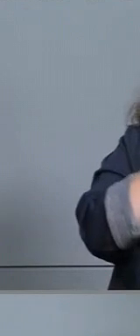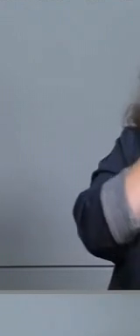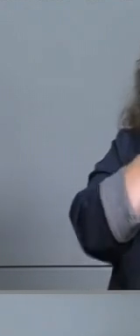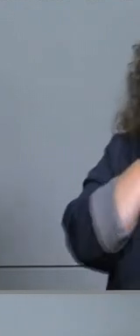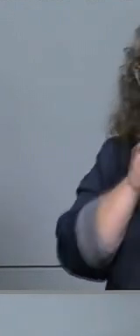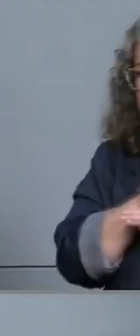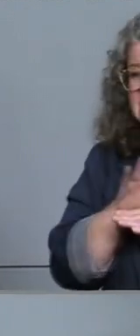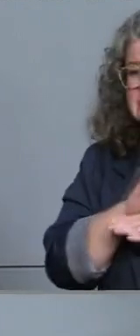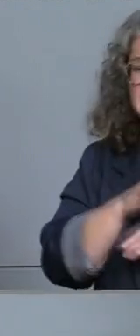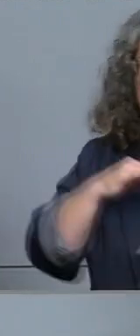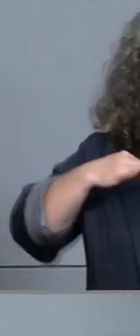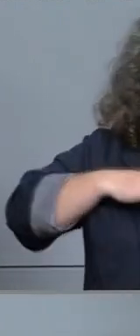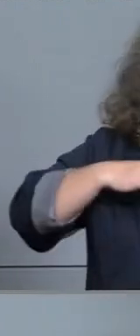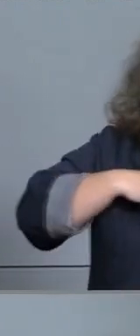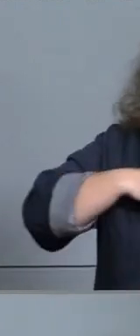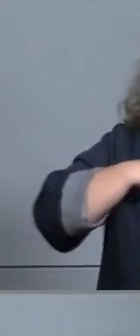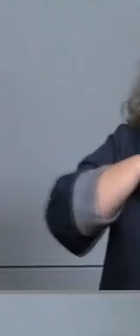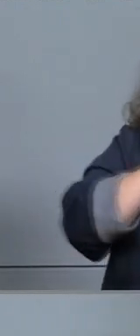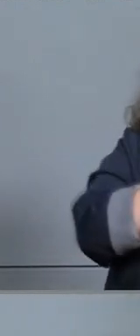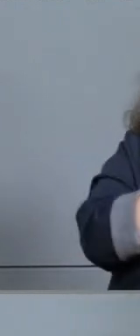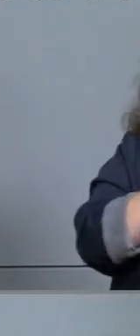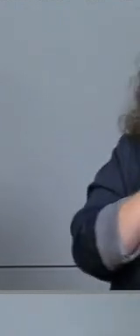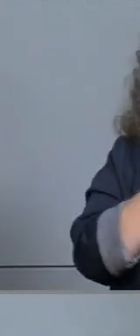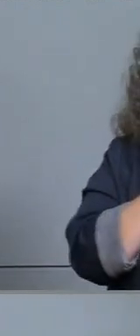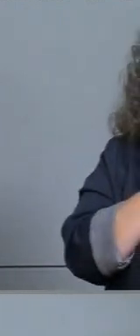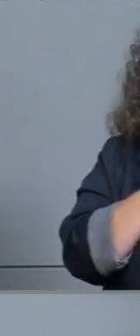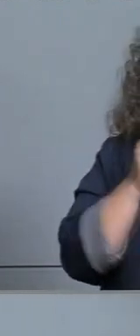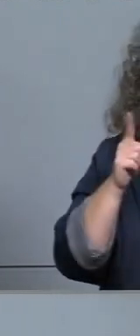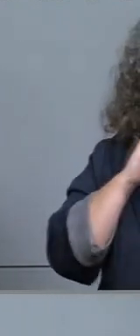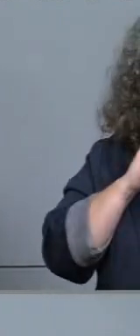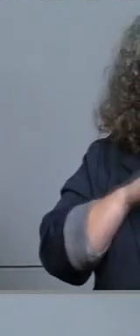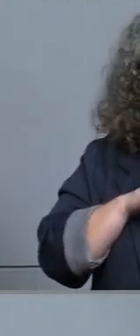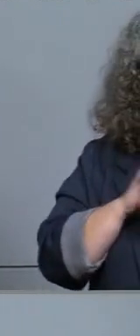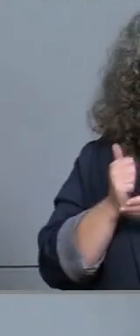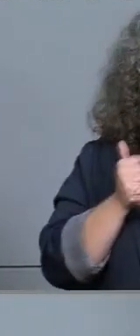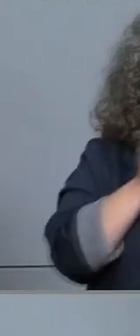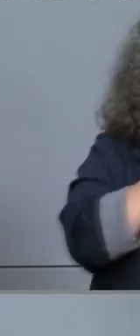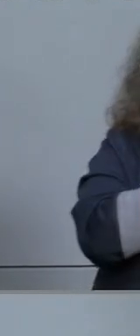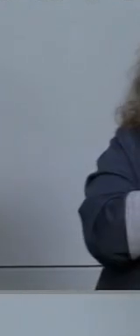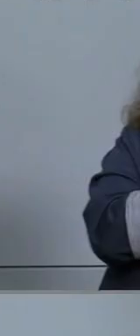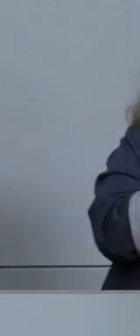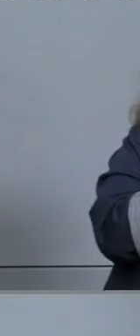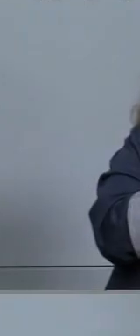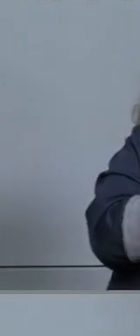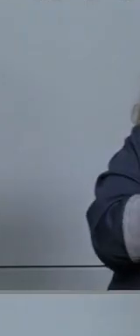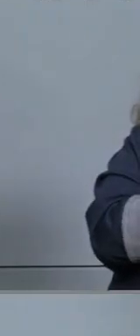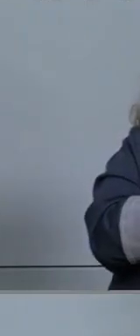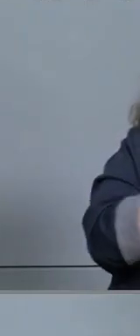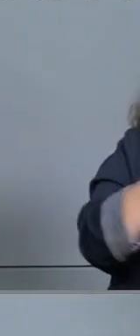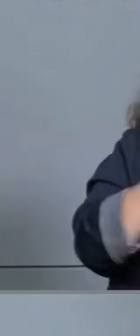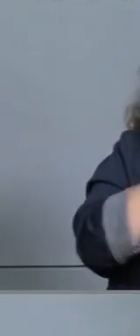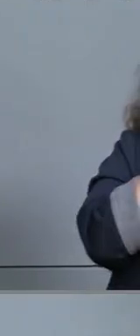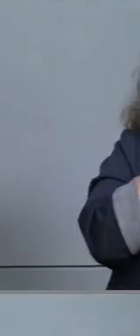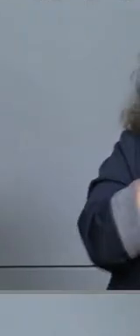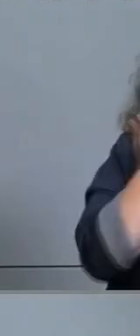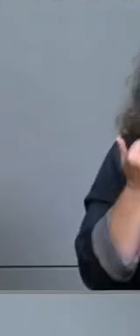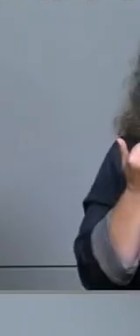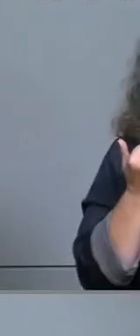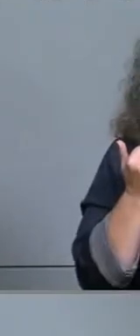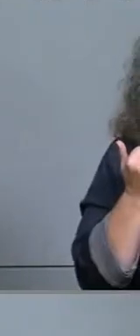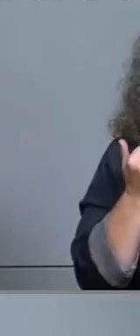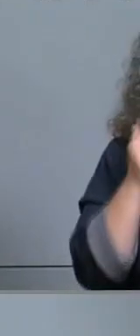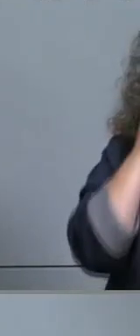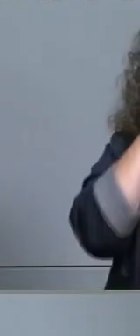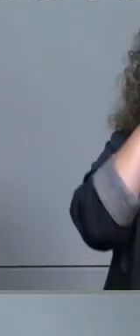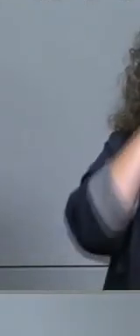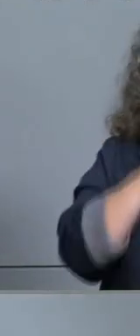-profits and volunteer agencies, your dedication to help our fellow North Carolinians will never be forgotten. To those in